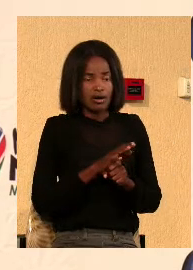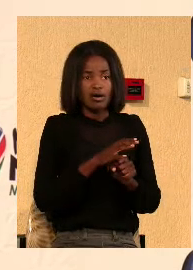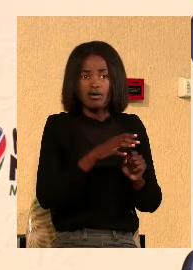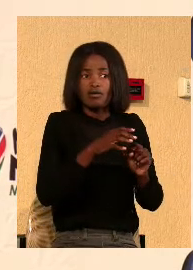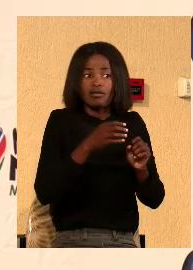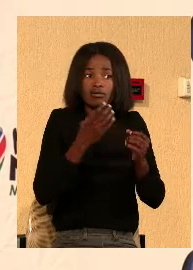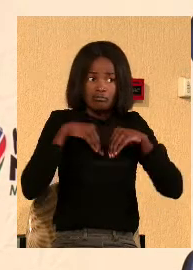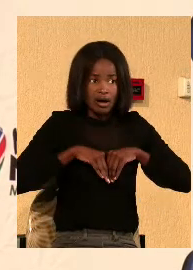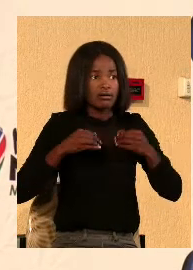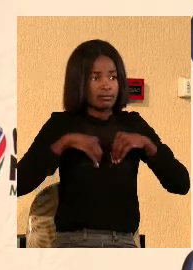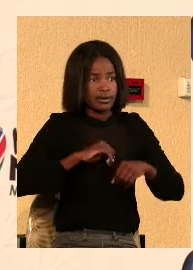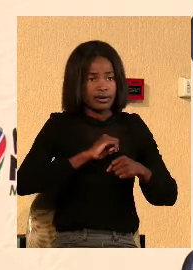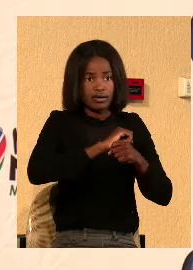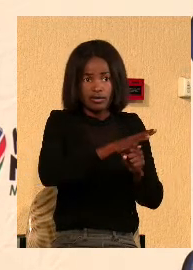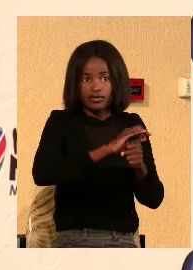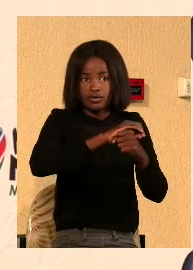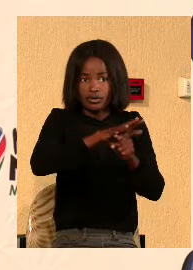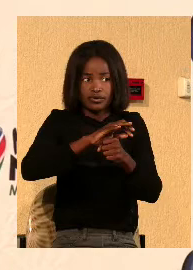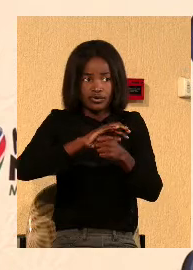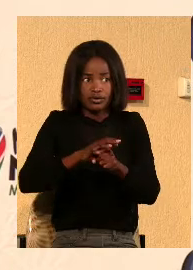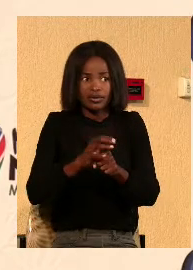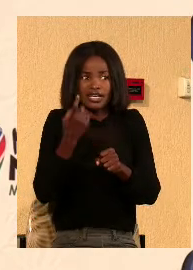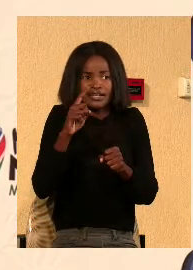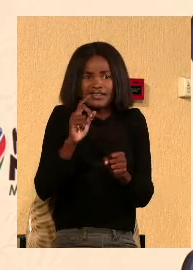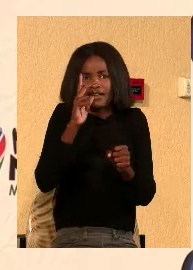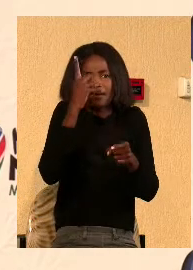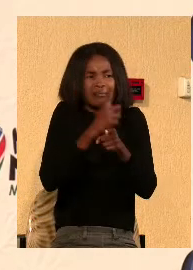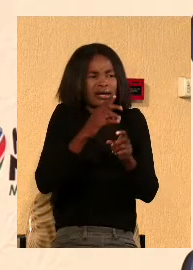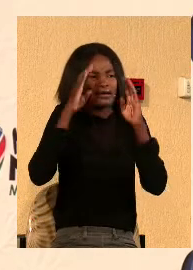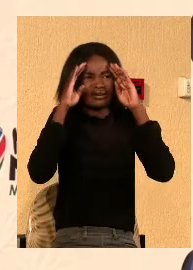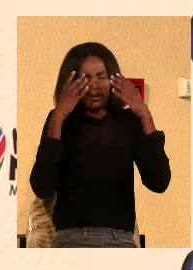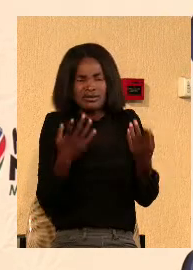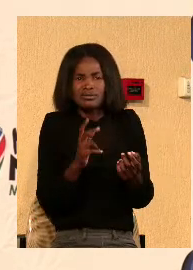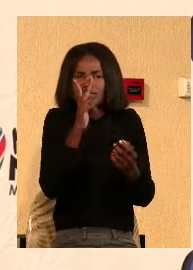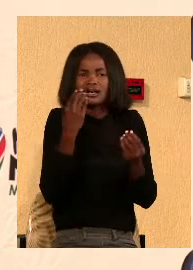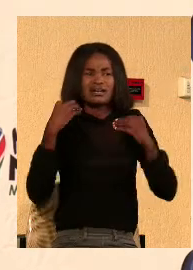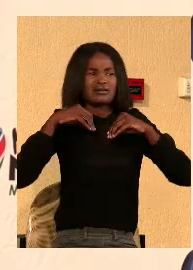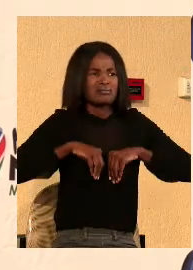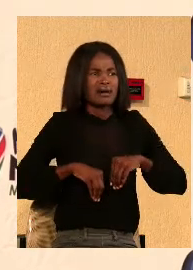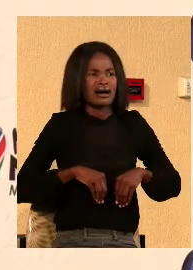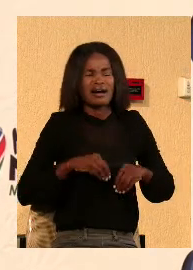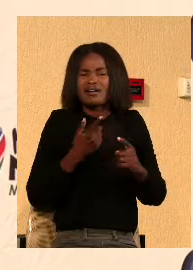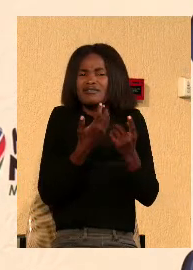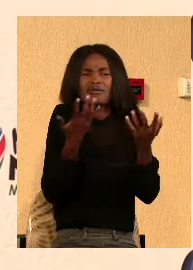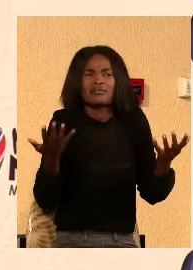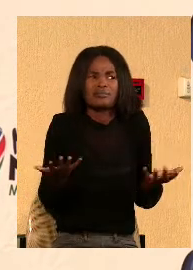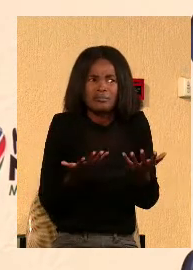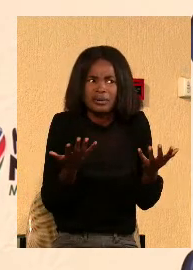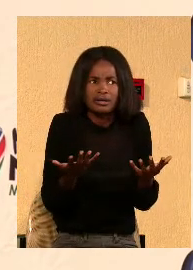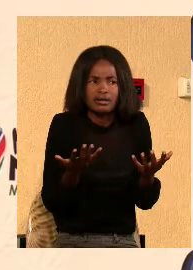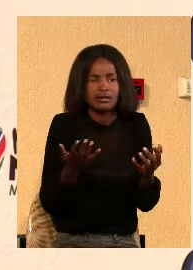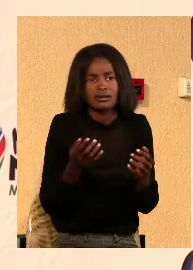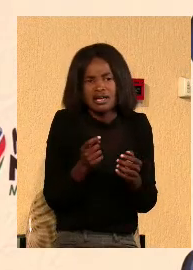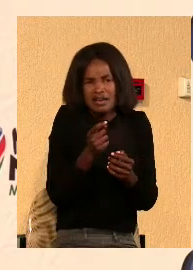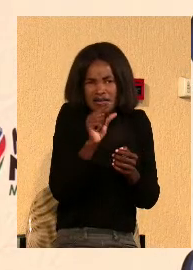COVID. So this is now where you don't really know where cases are. Maybe that every few